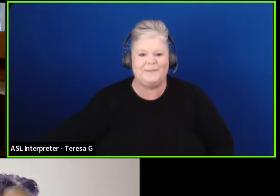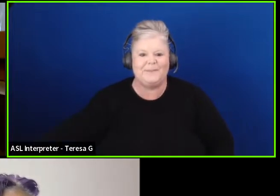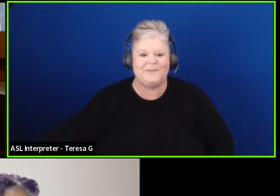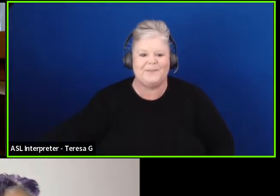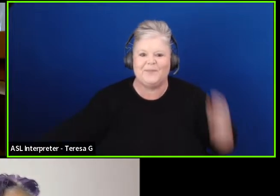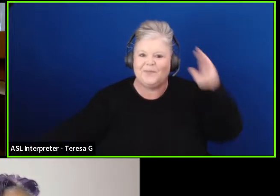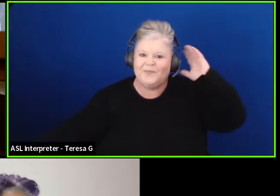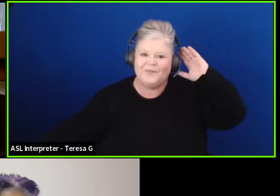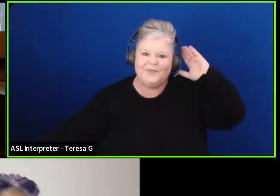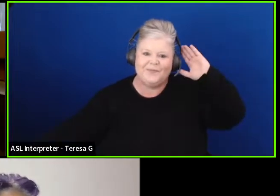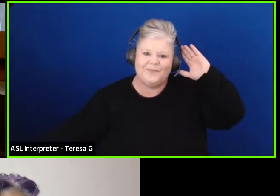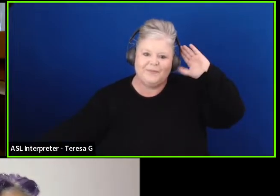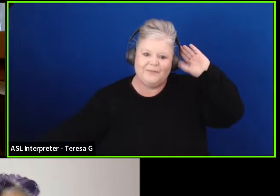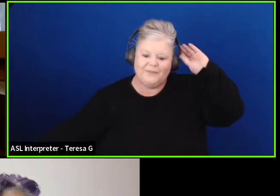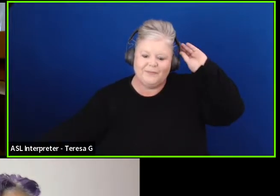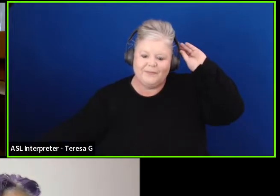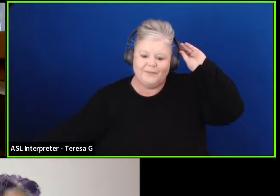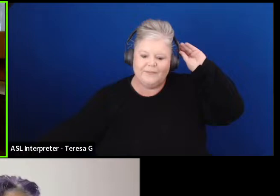today.